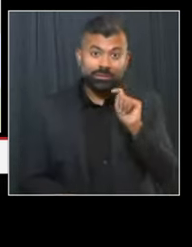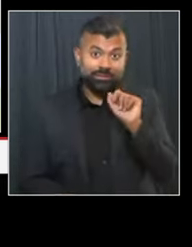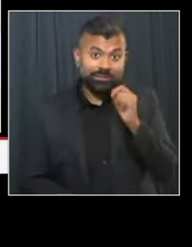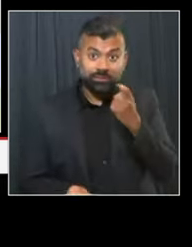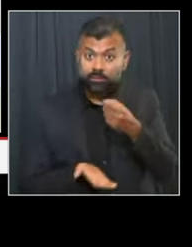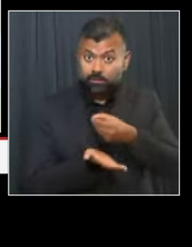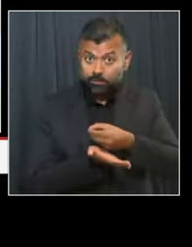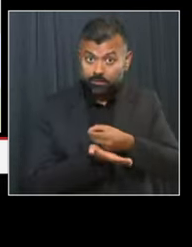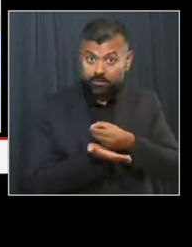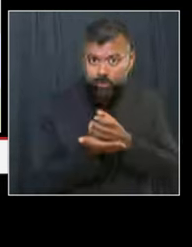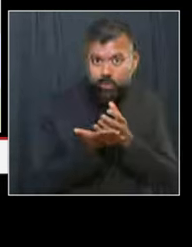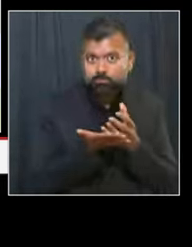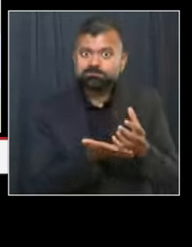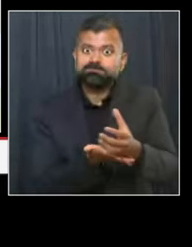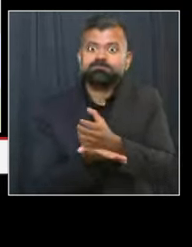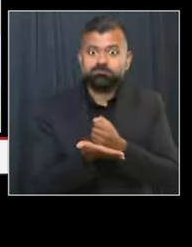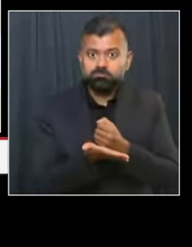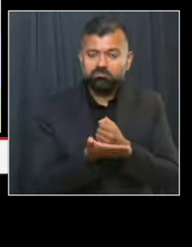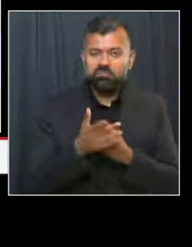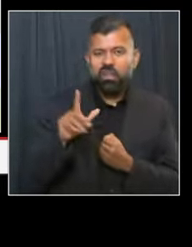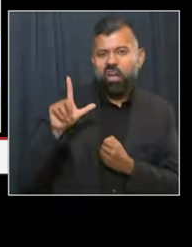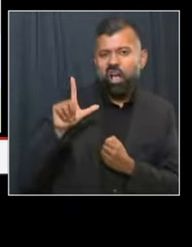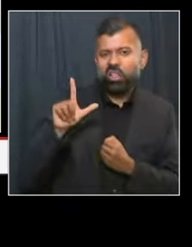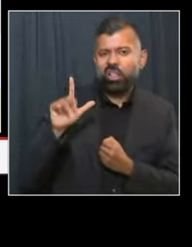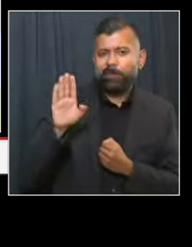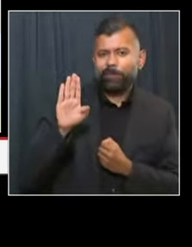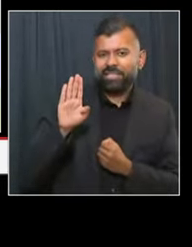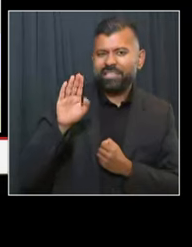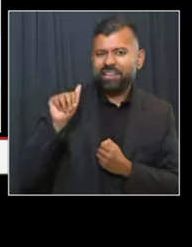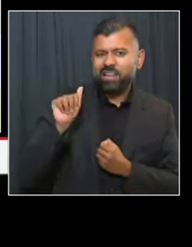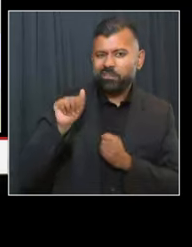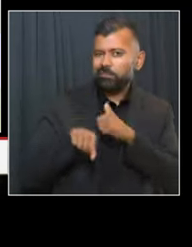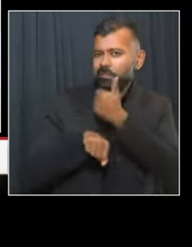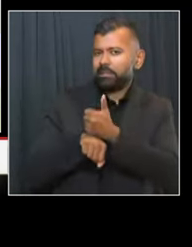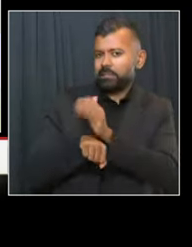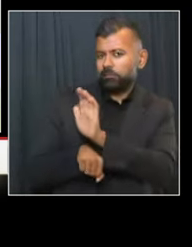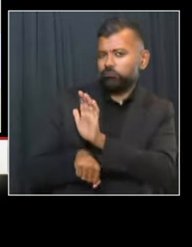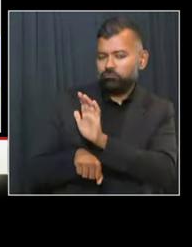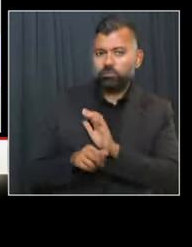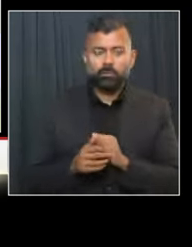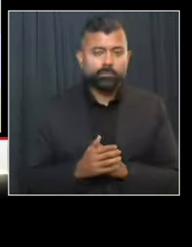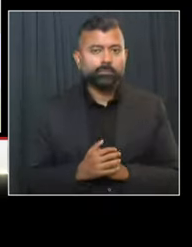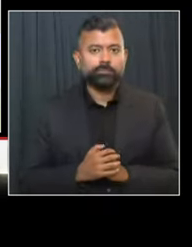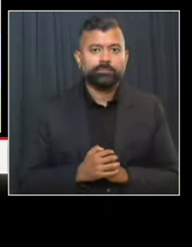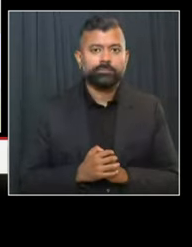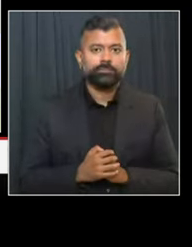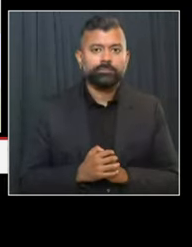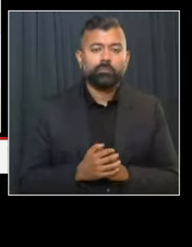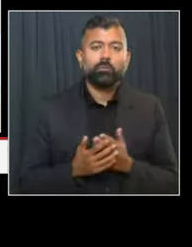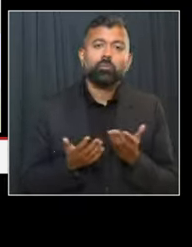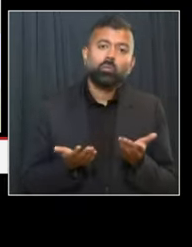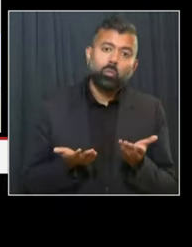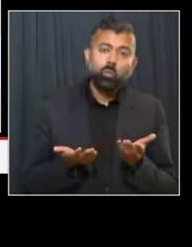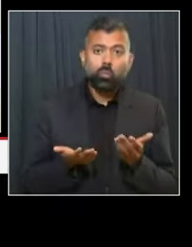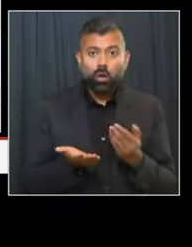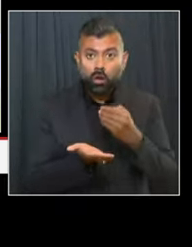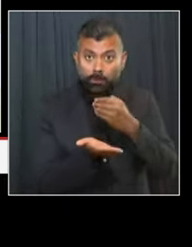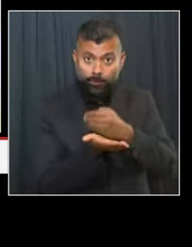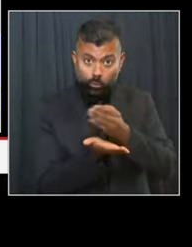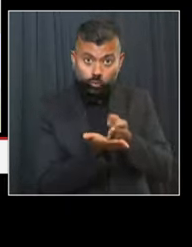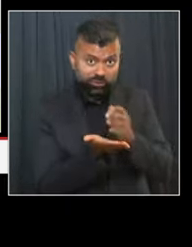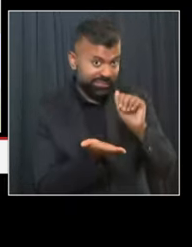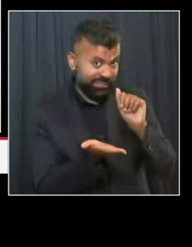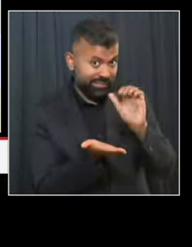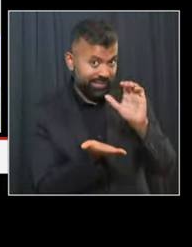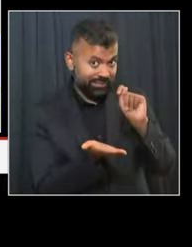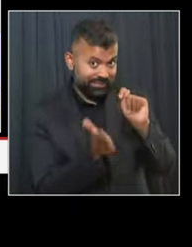example of this is the Housing Production Trust Fund. There's language in the Budget Act that says, notwithstanding basically whatever revenues it